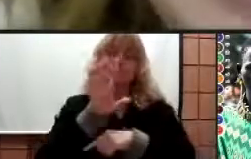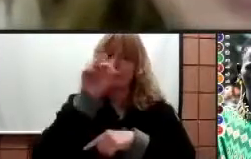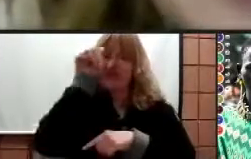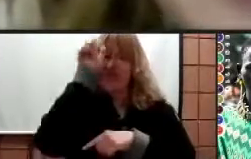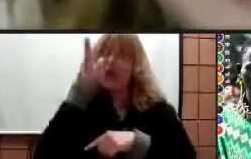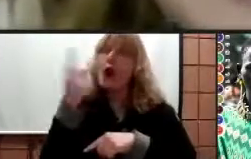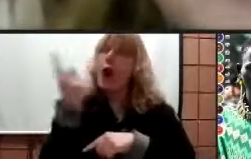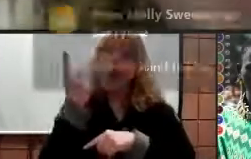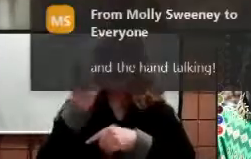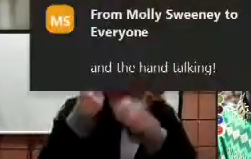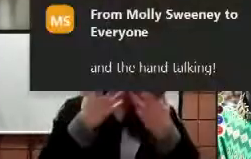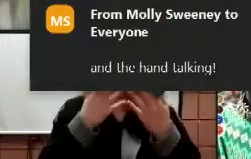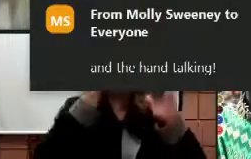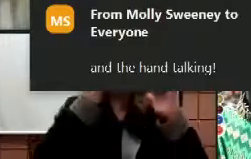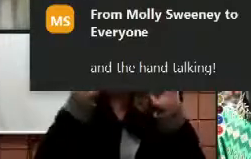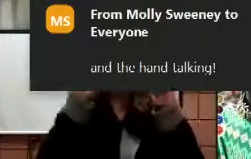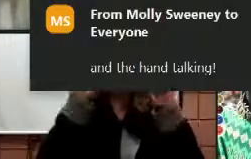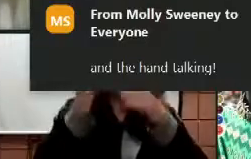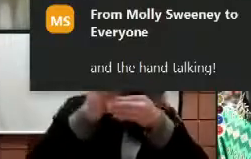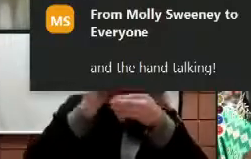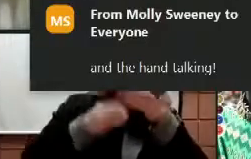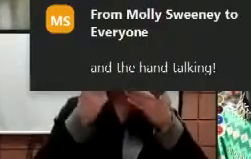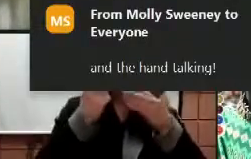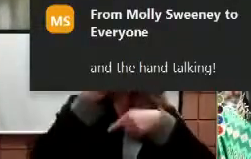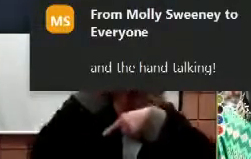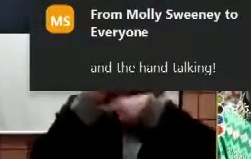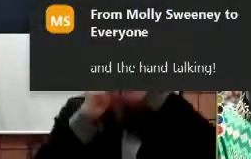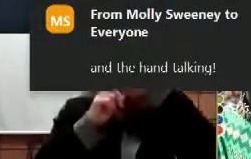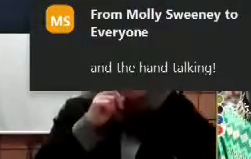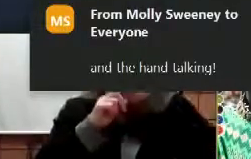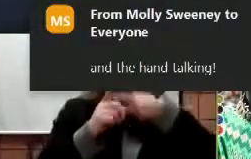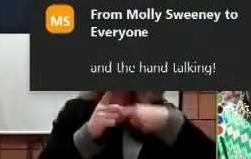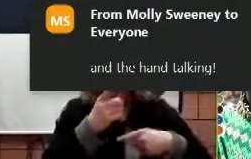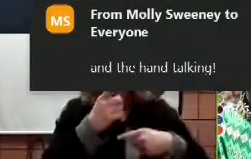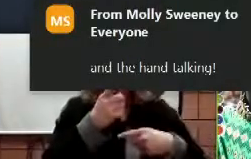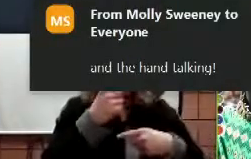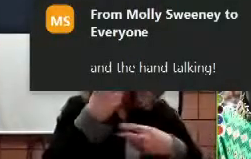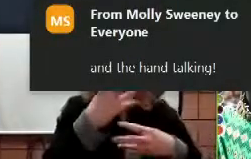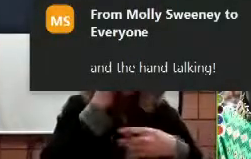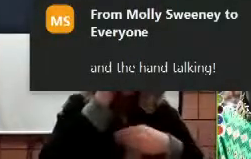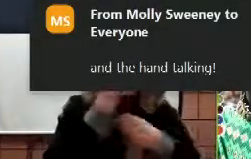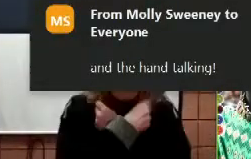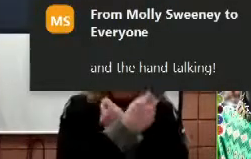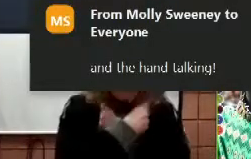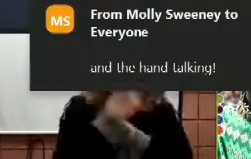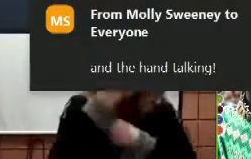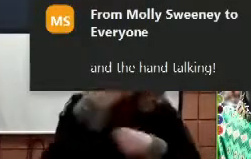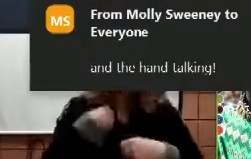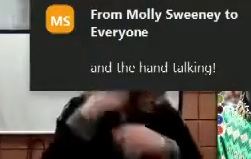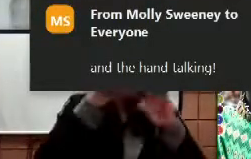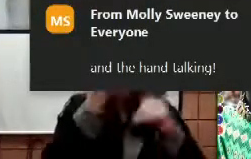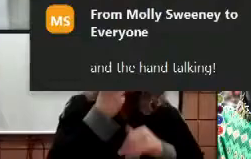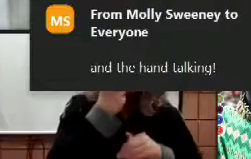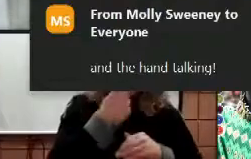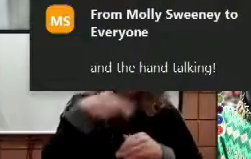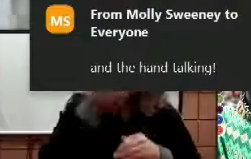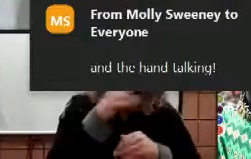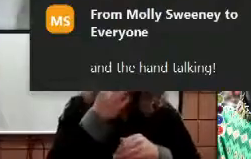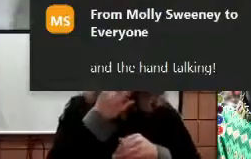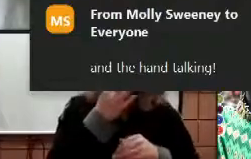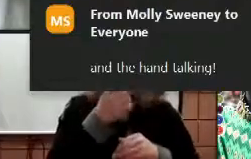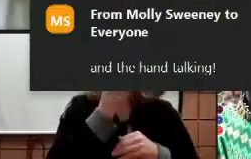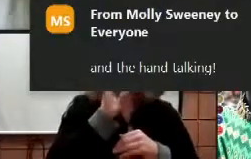Rev, do you want to say anything to Jamal? It's yo. Give the kids a hug for me. We'll do. See them soon. We'll